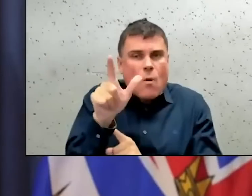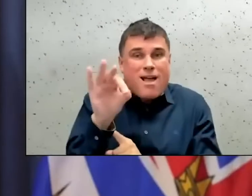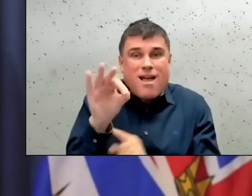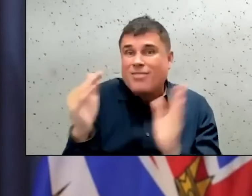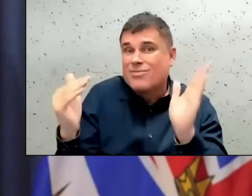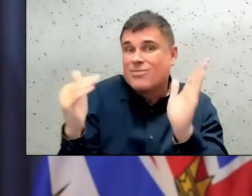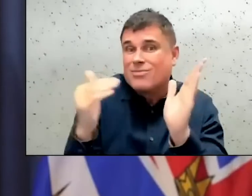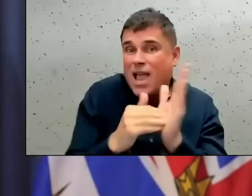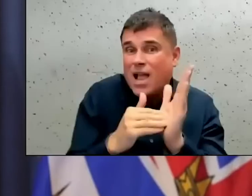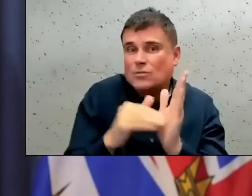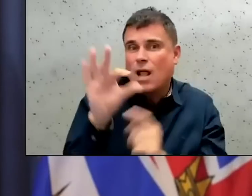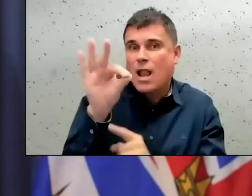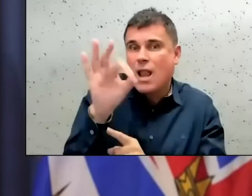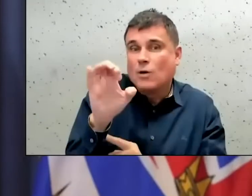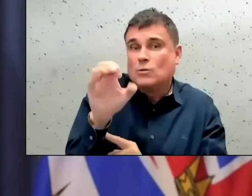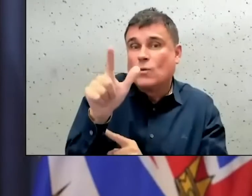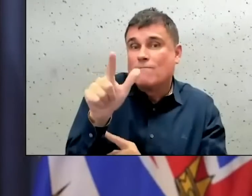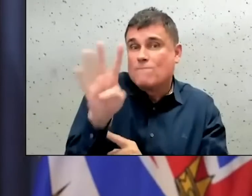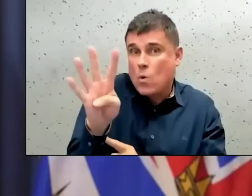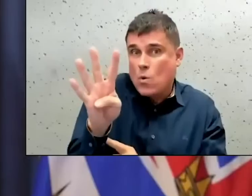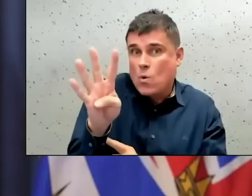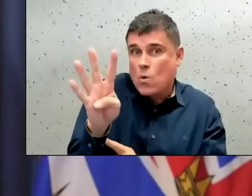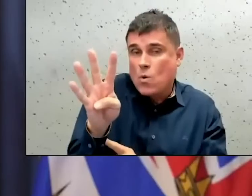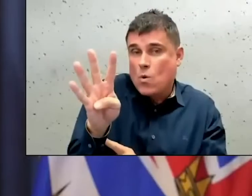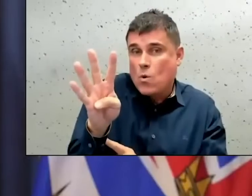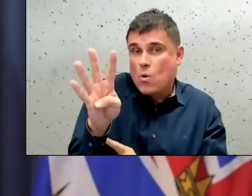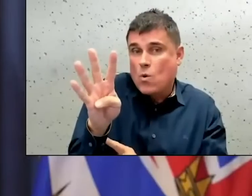129,924. Of the number,